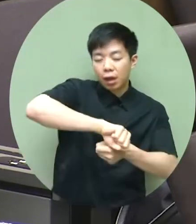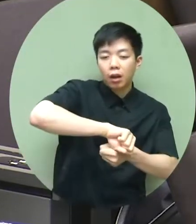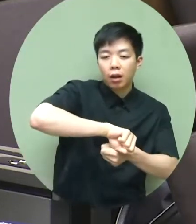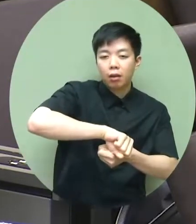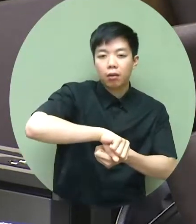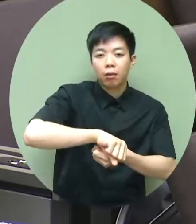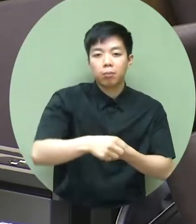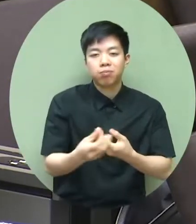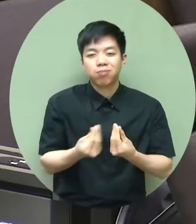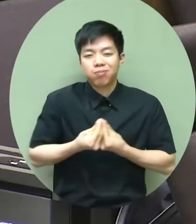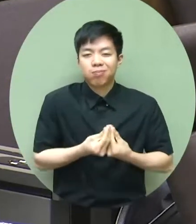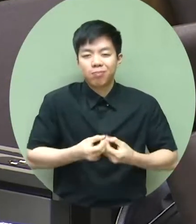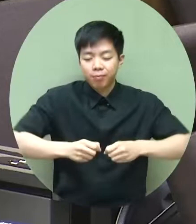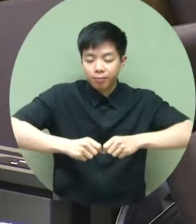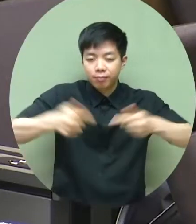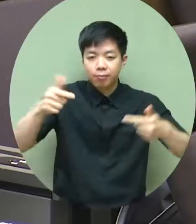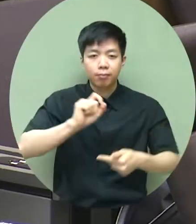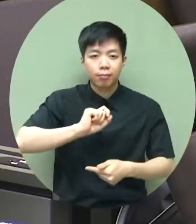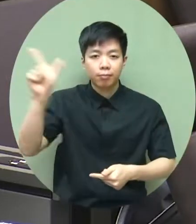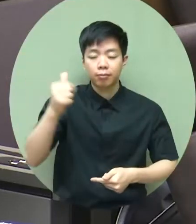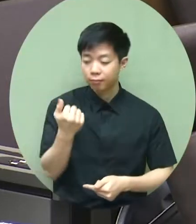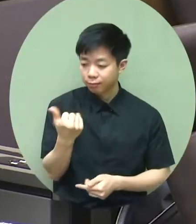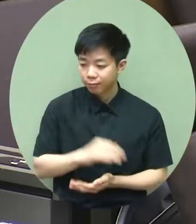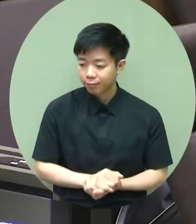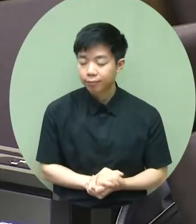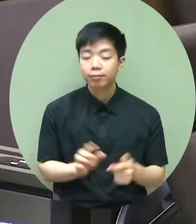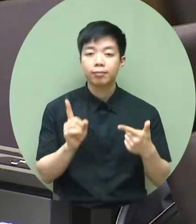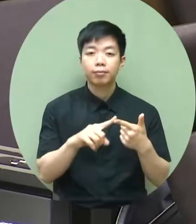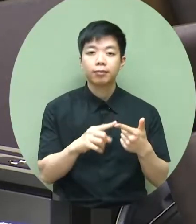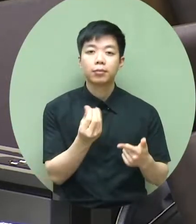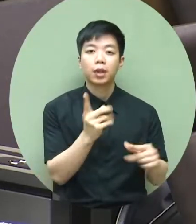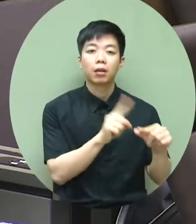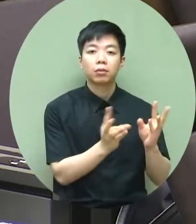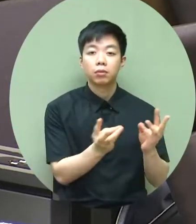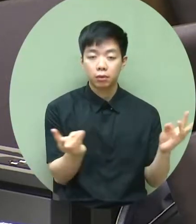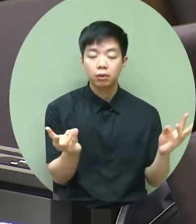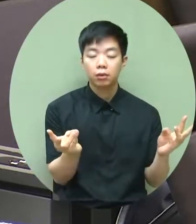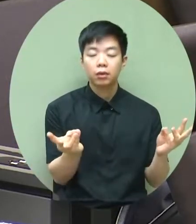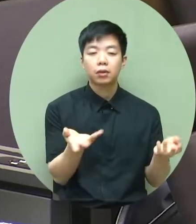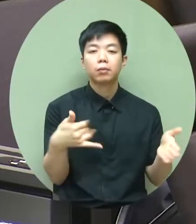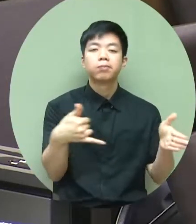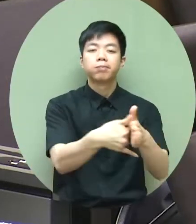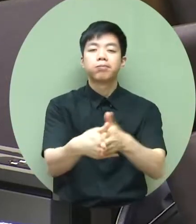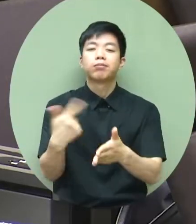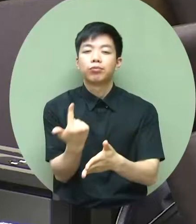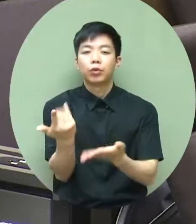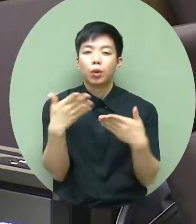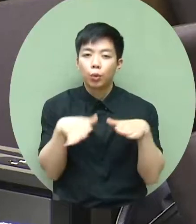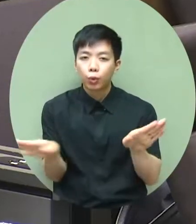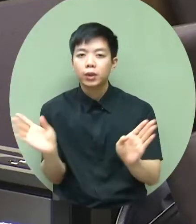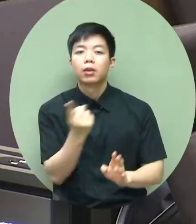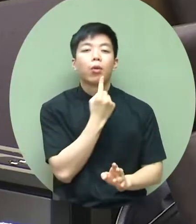congested with the commissioning of the cross-harbour extension will really Admiralty Station burst to its